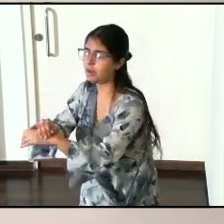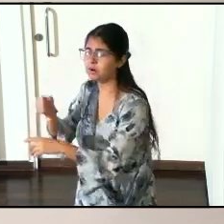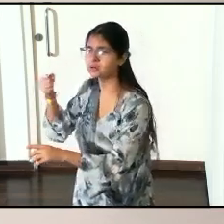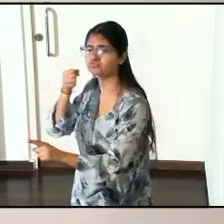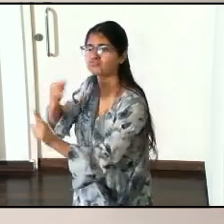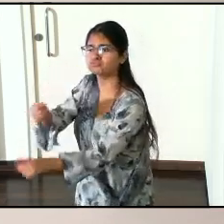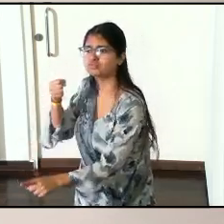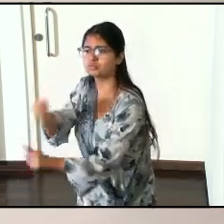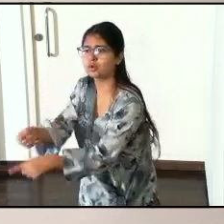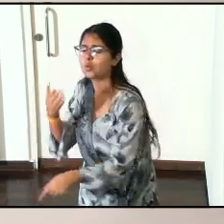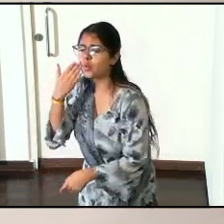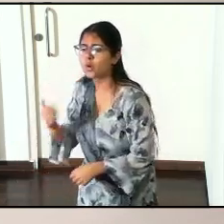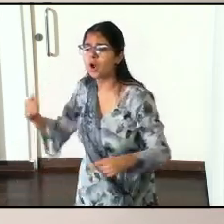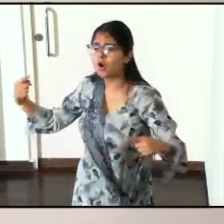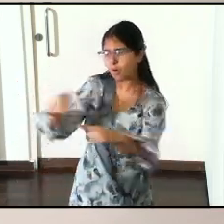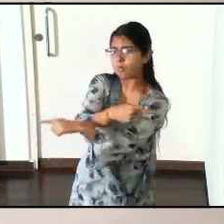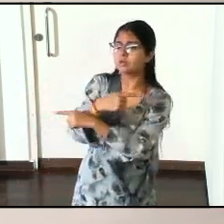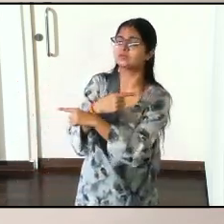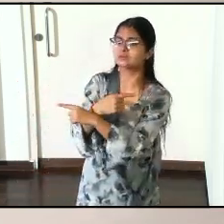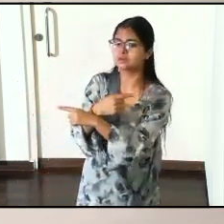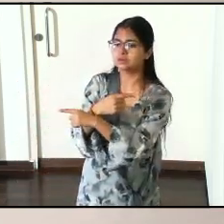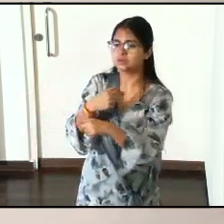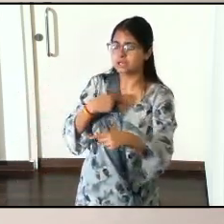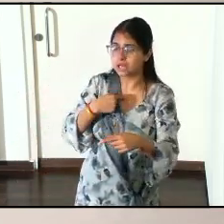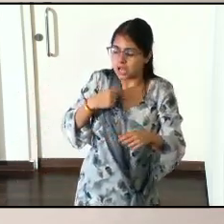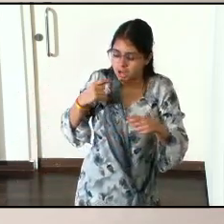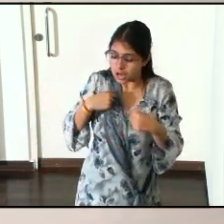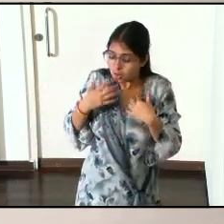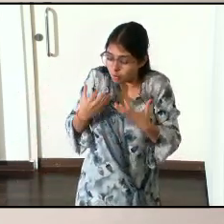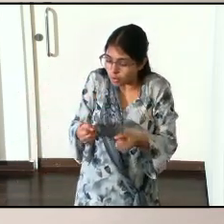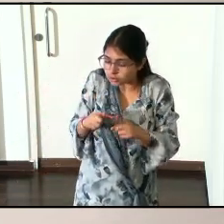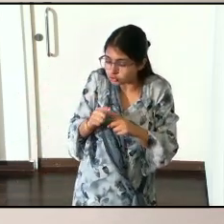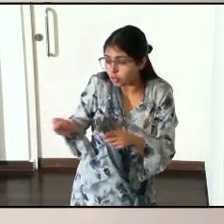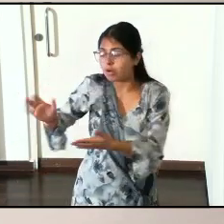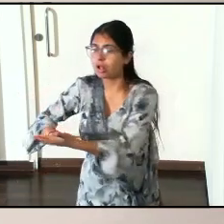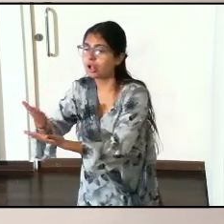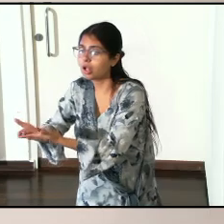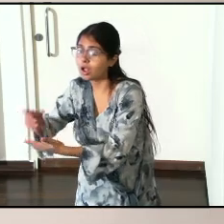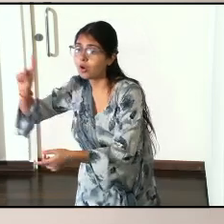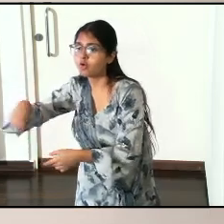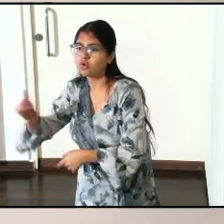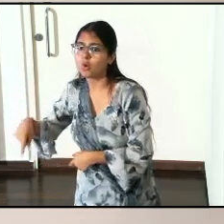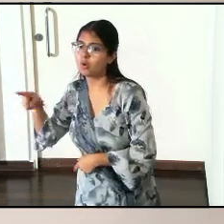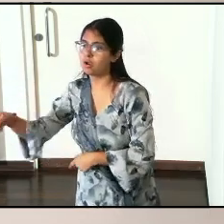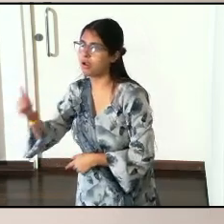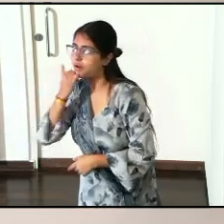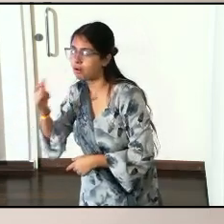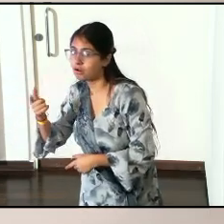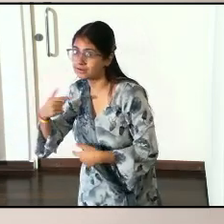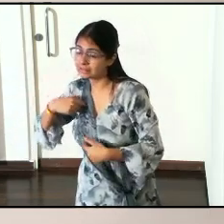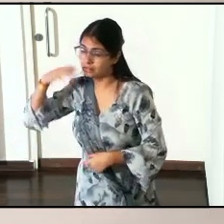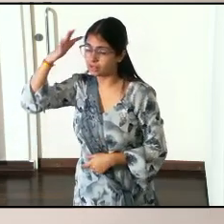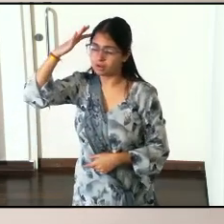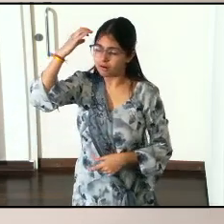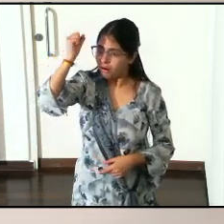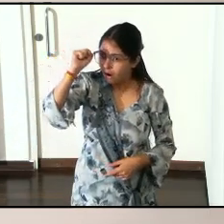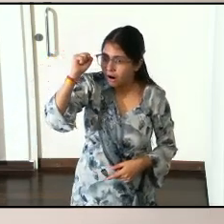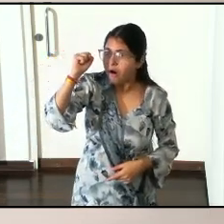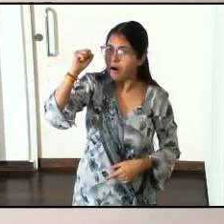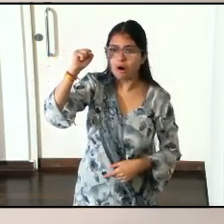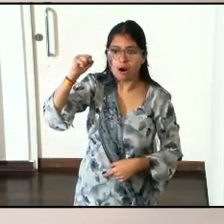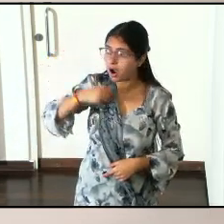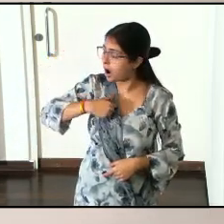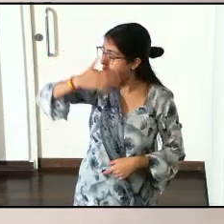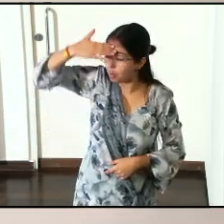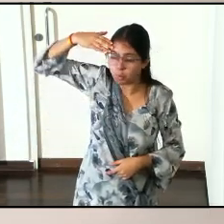the opposite. It had done the opposite of what we had intended to do. So that is a memory I will never